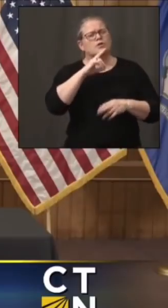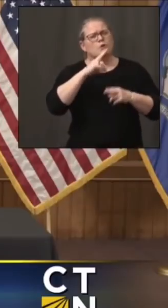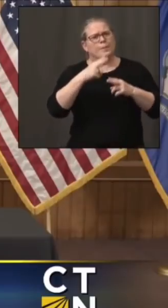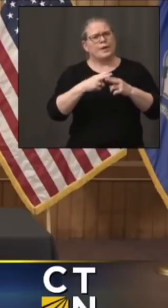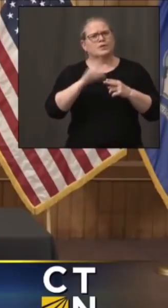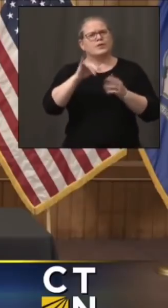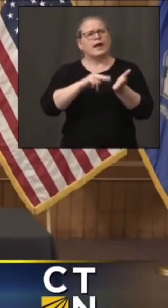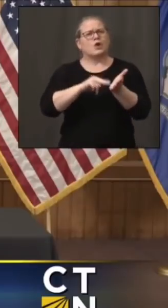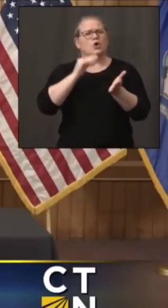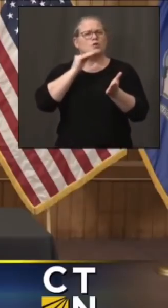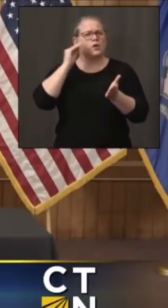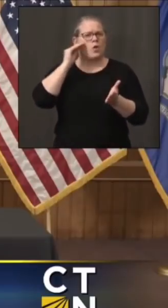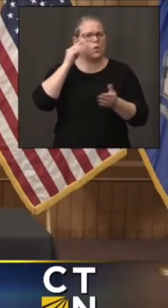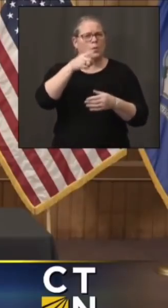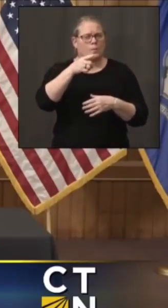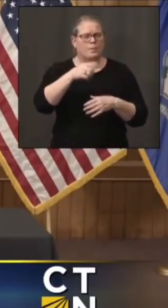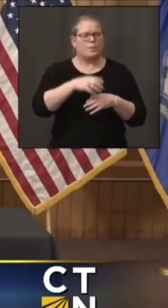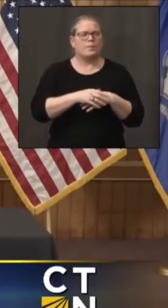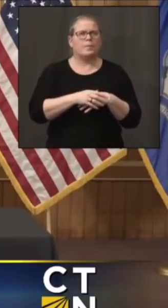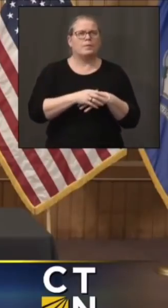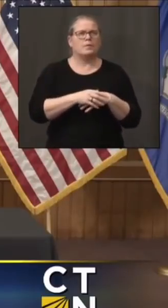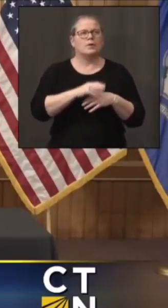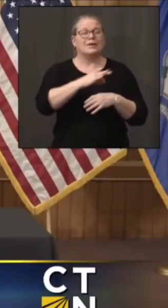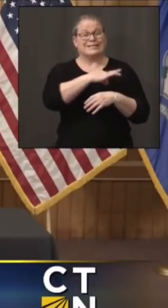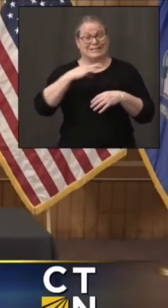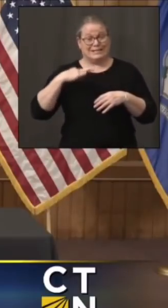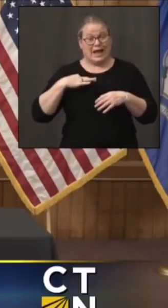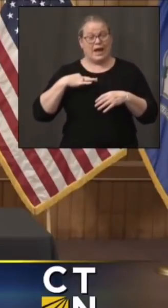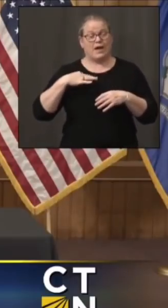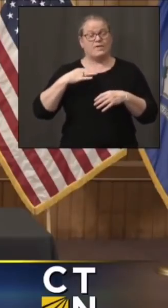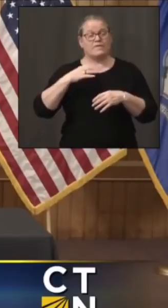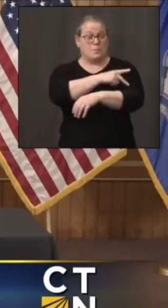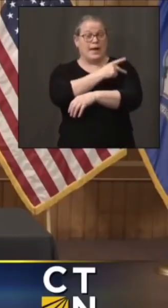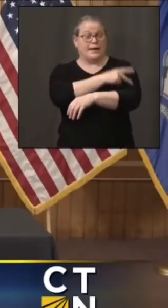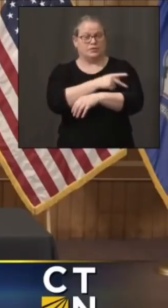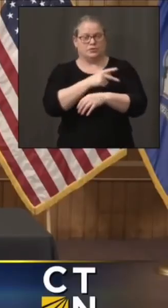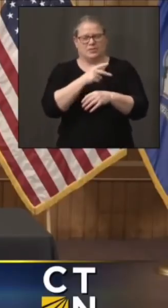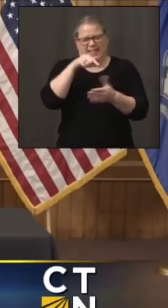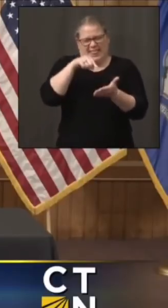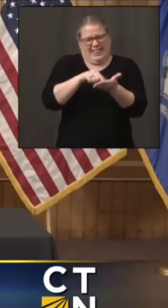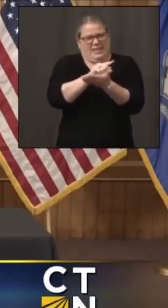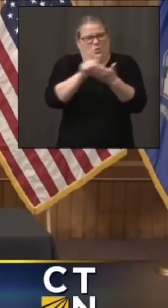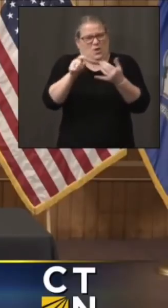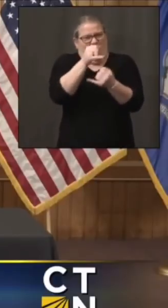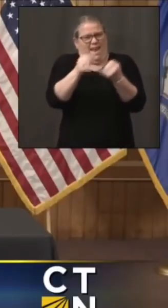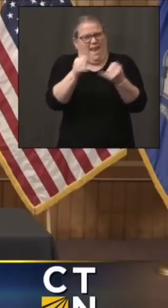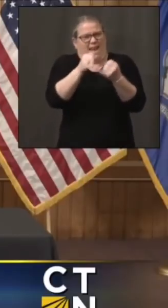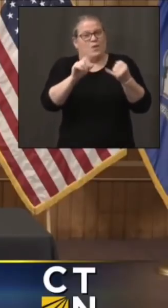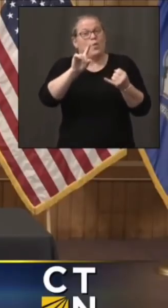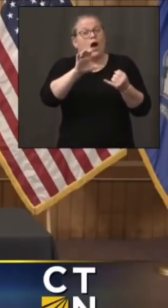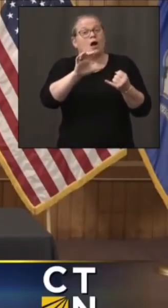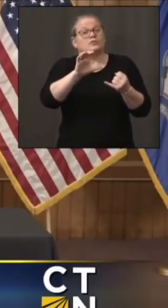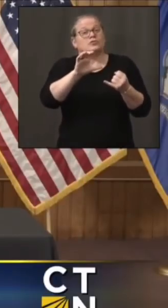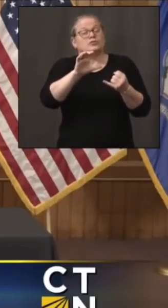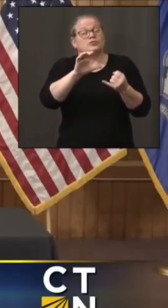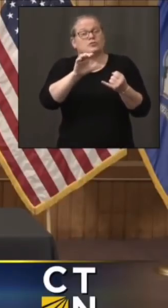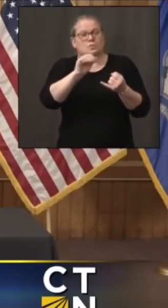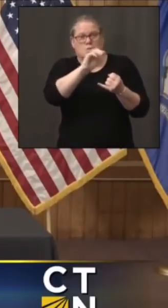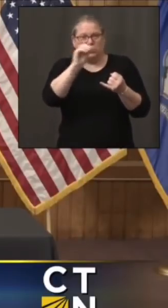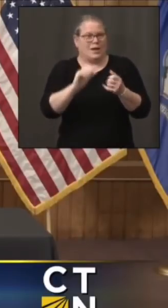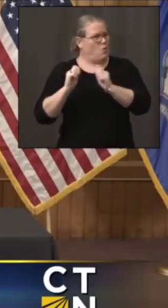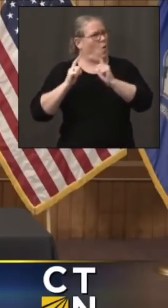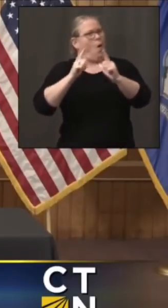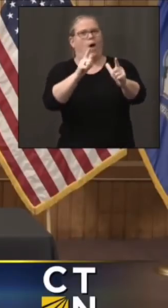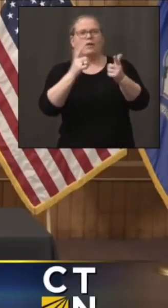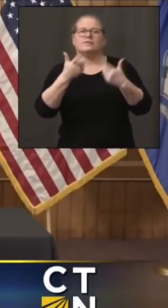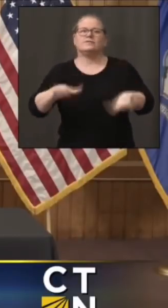least 100% of the staff and residents reached by the end of this week. How many of the workers and